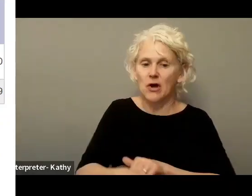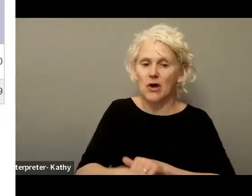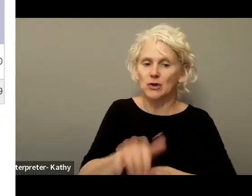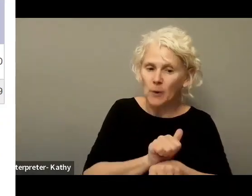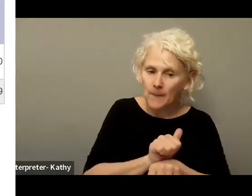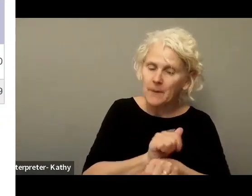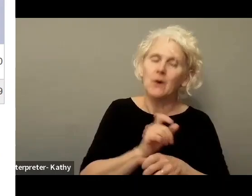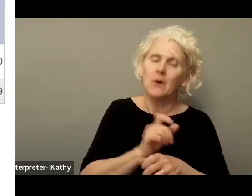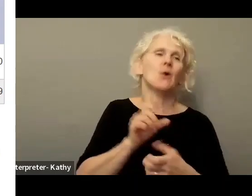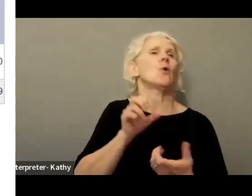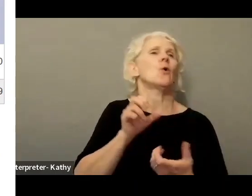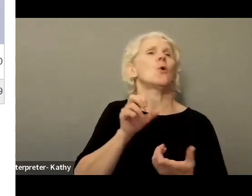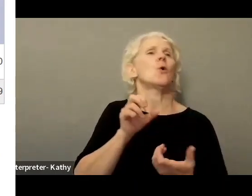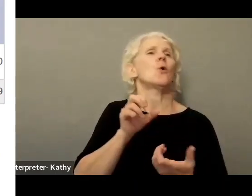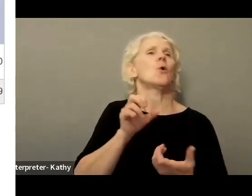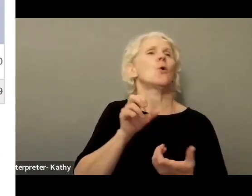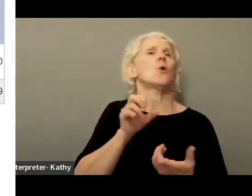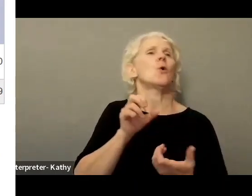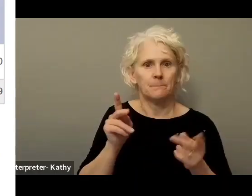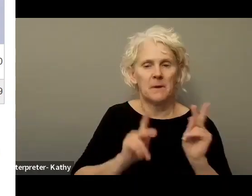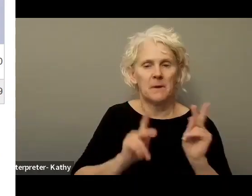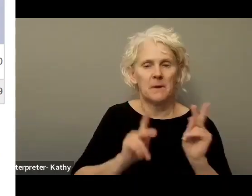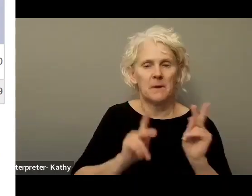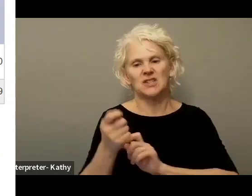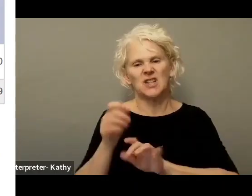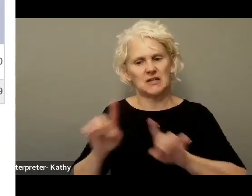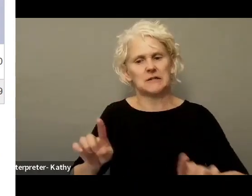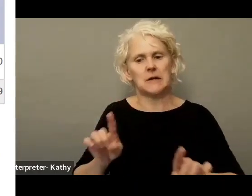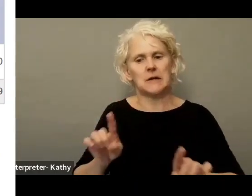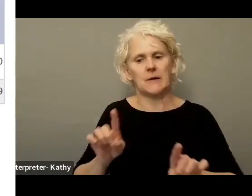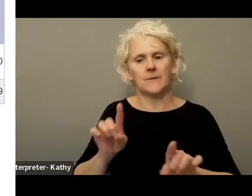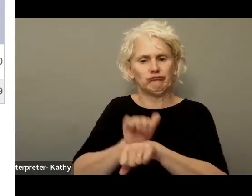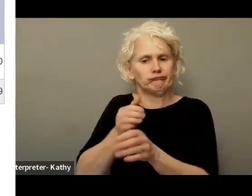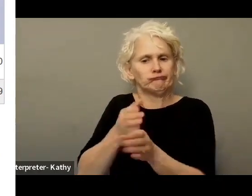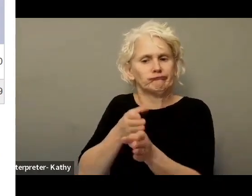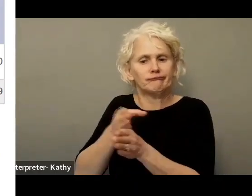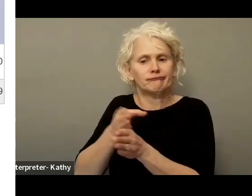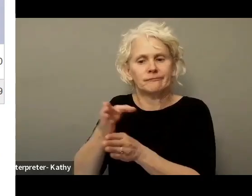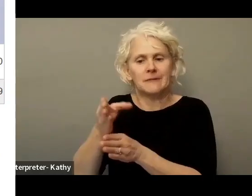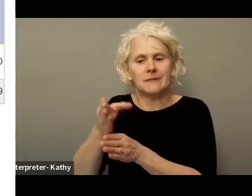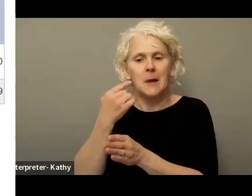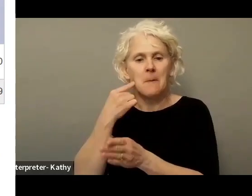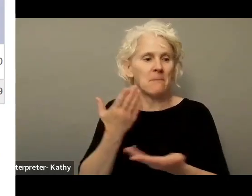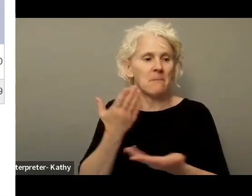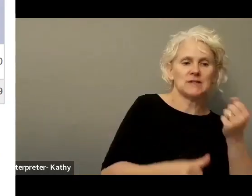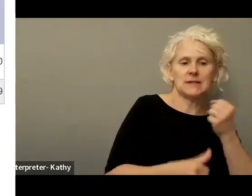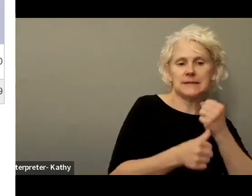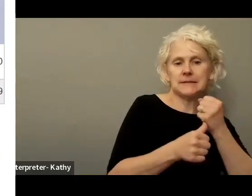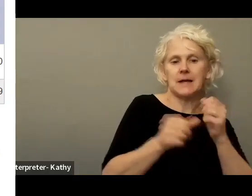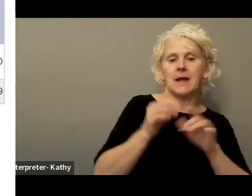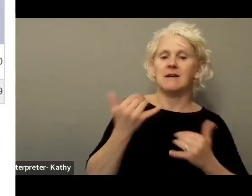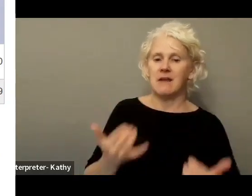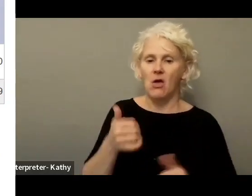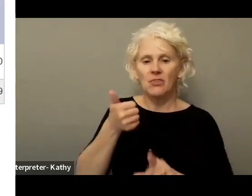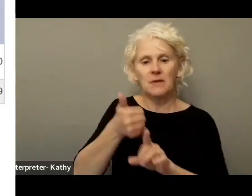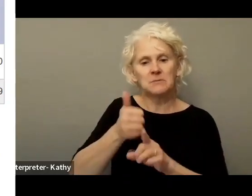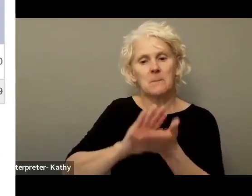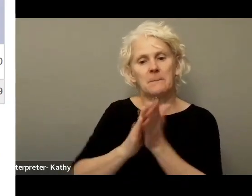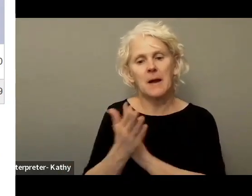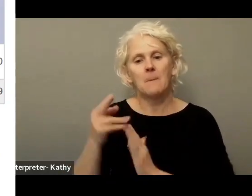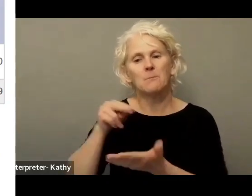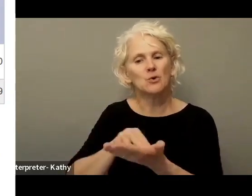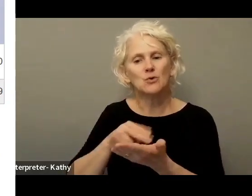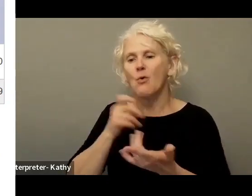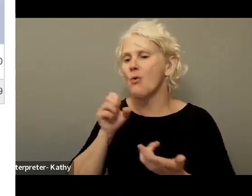entirely, or people changing occupations from, say, nursing assistant to being a nurse or working in retail or